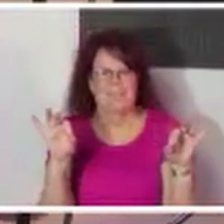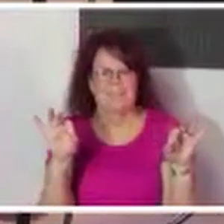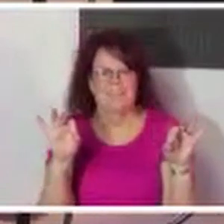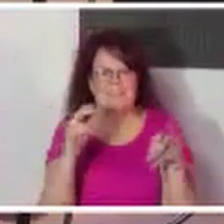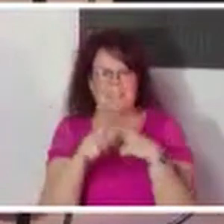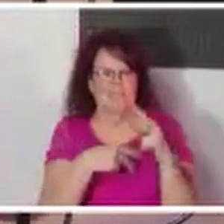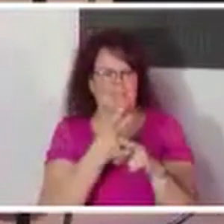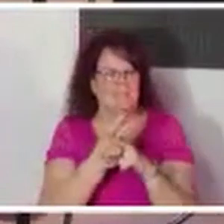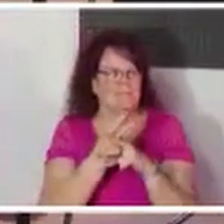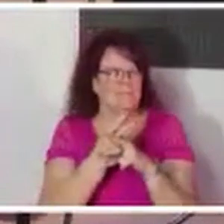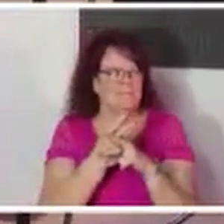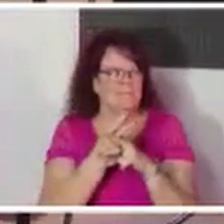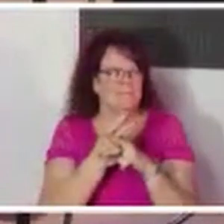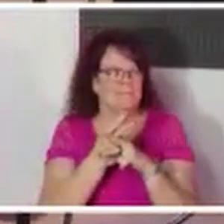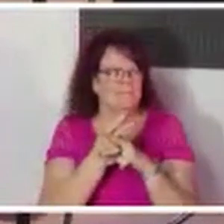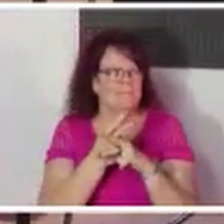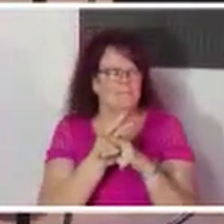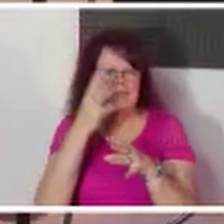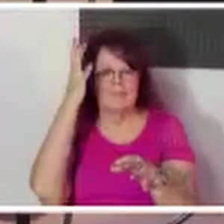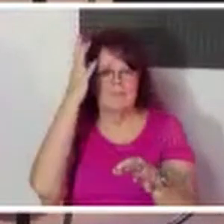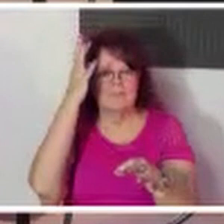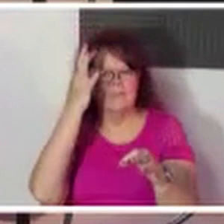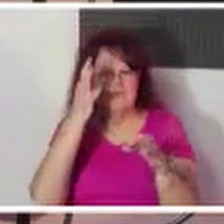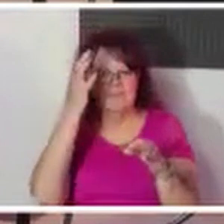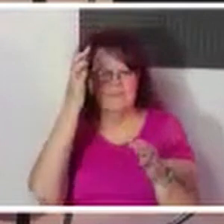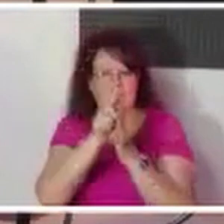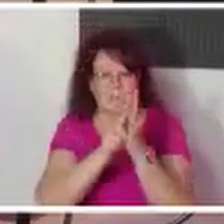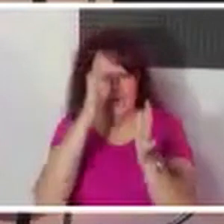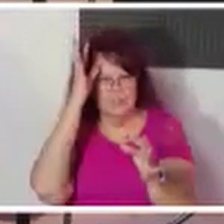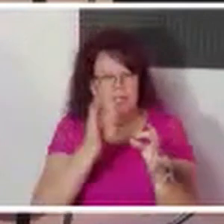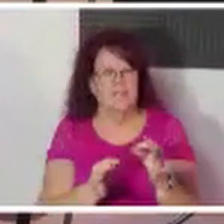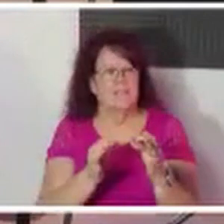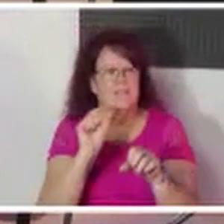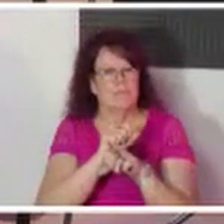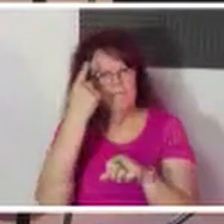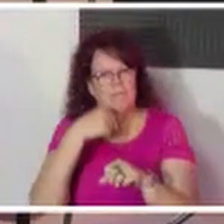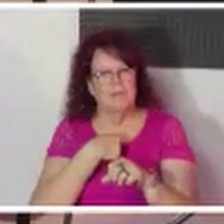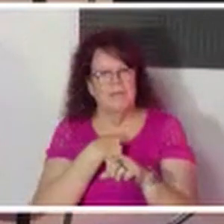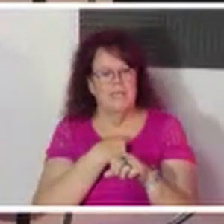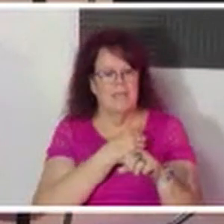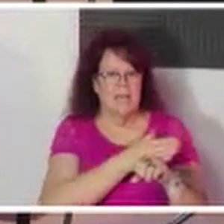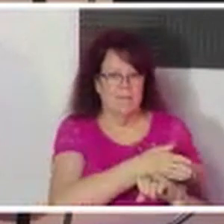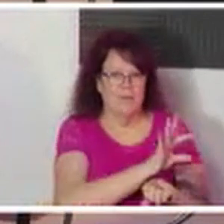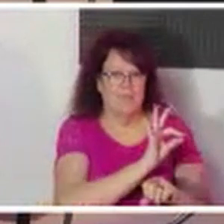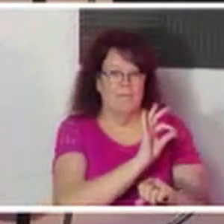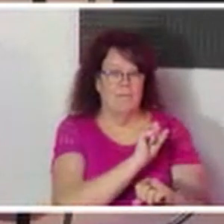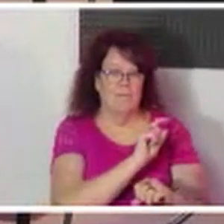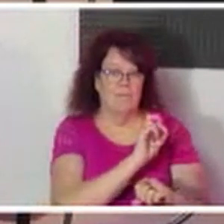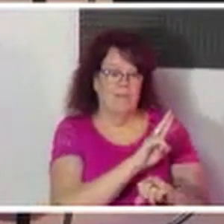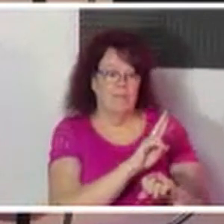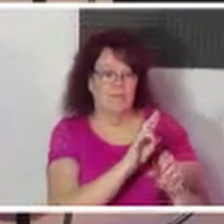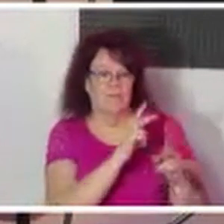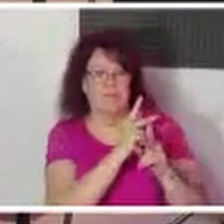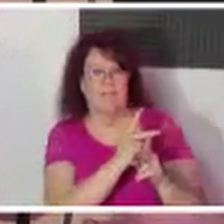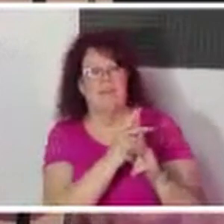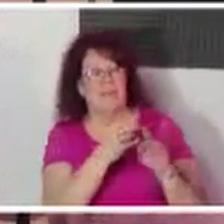yes, absolutely. Okay. So criminal justice work for me, the lead-in was foster care and just being a witness to that and having